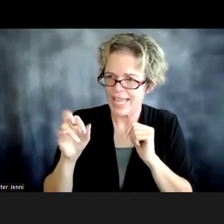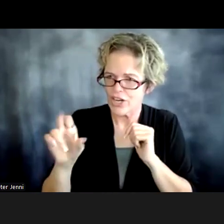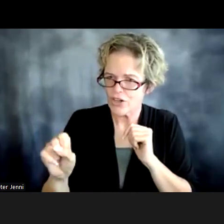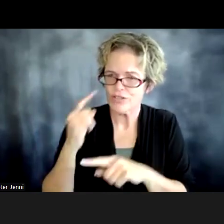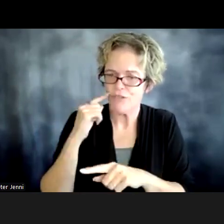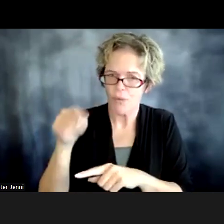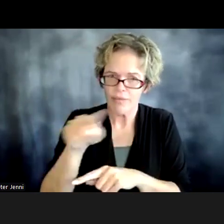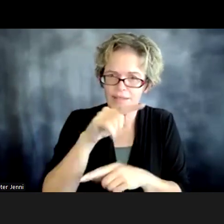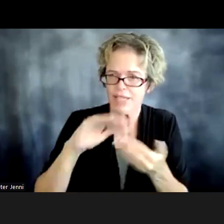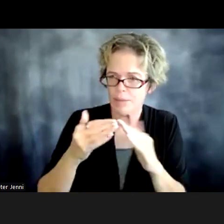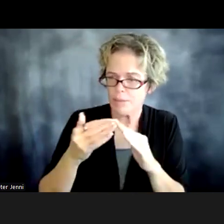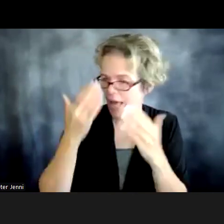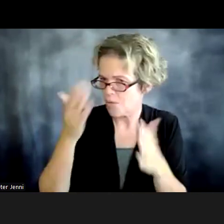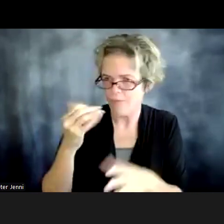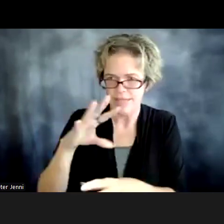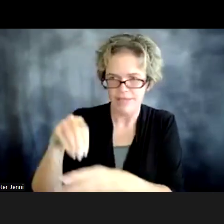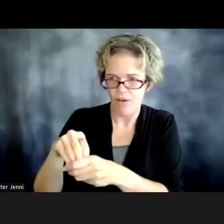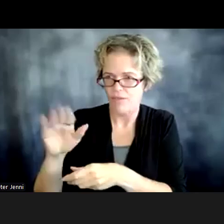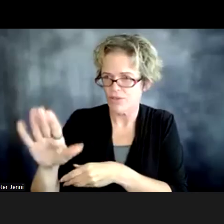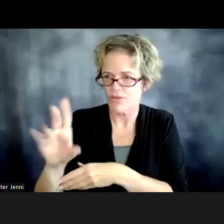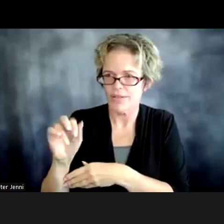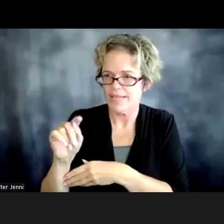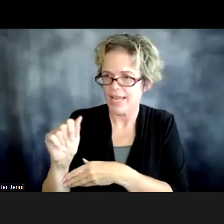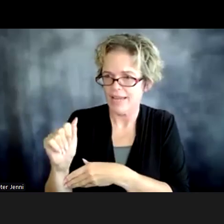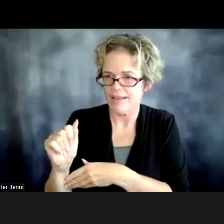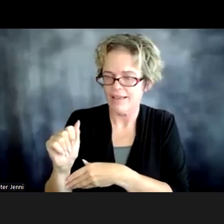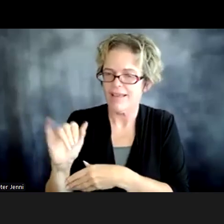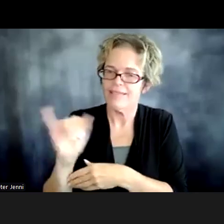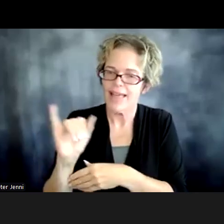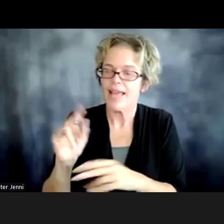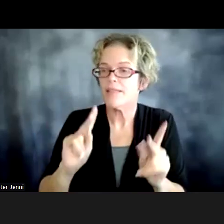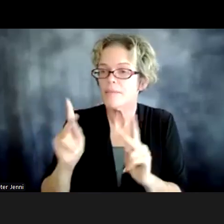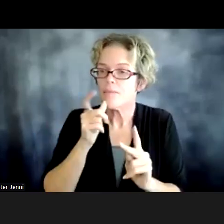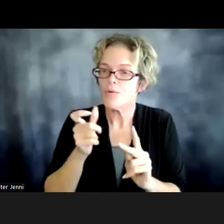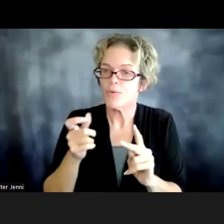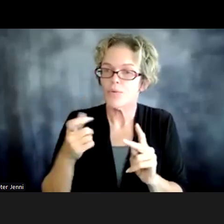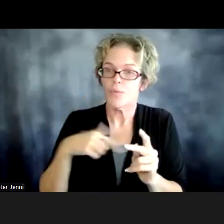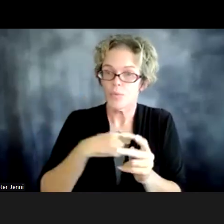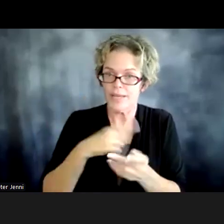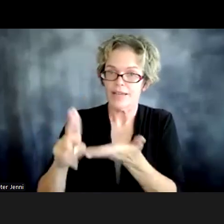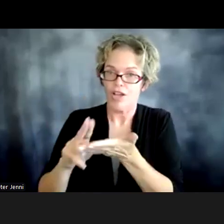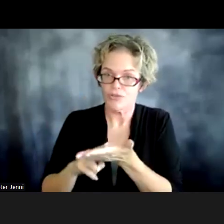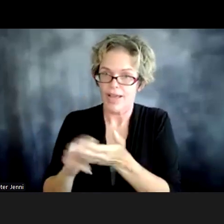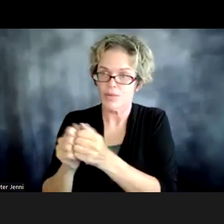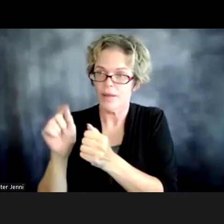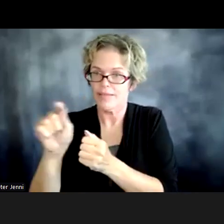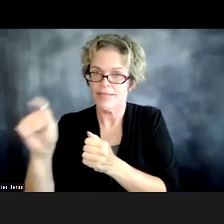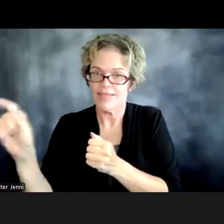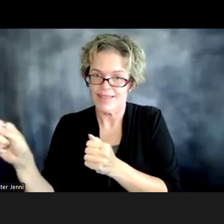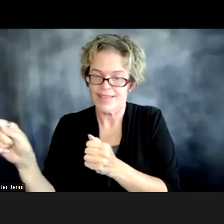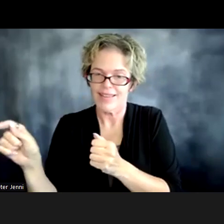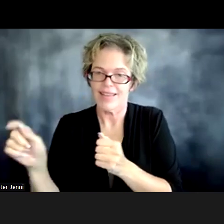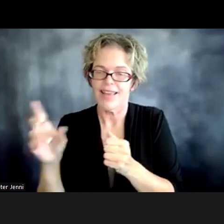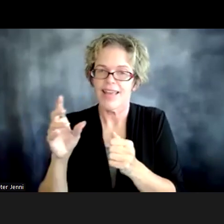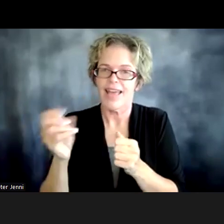I don't know if that's part of the data or not, like the people that we're contracting with, but also the number